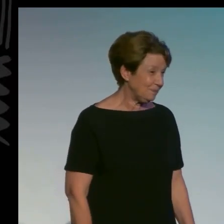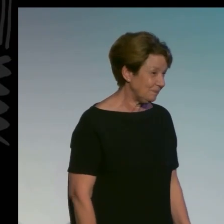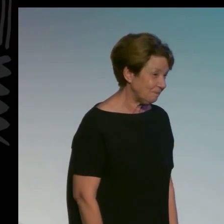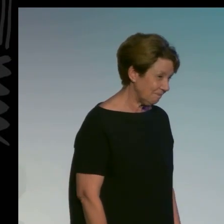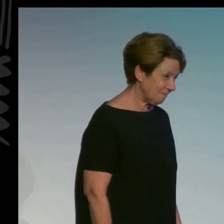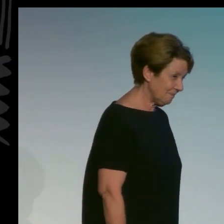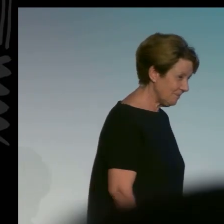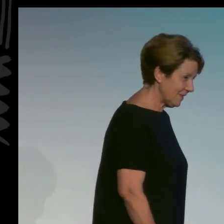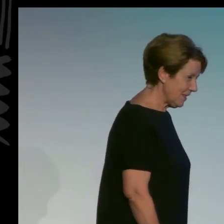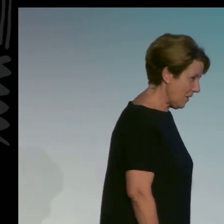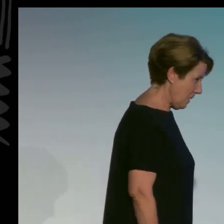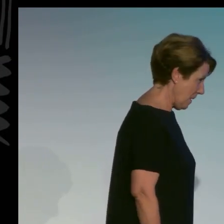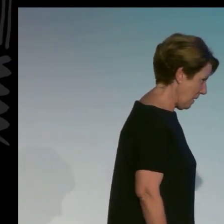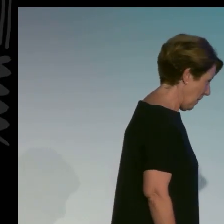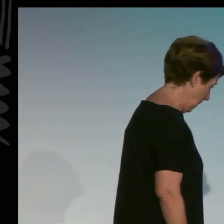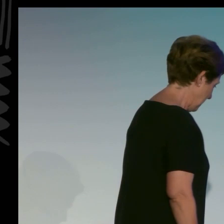Thank you.